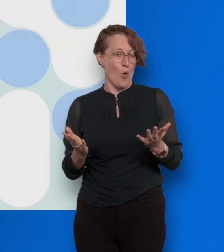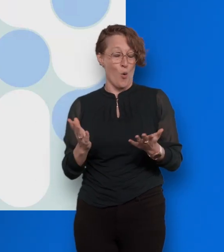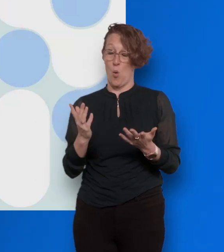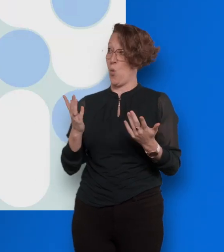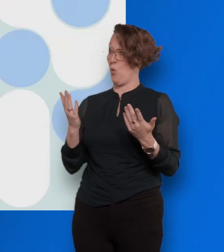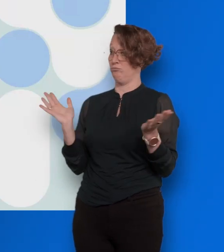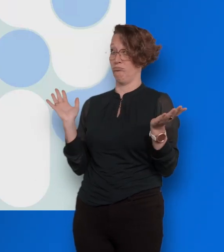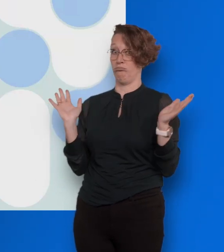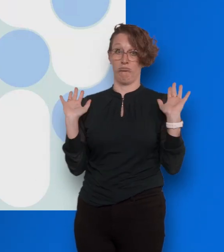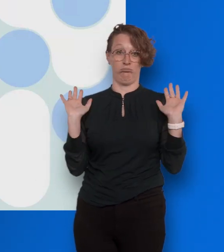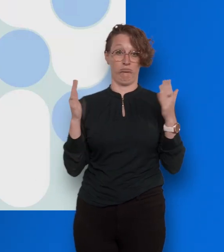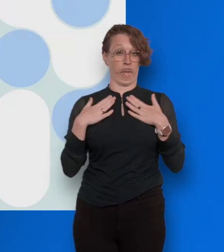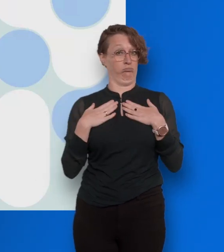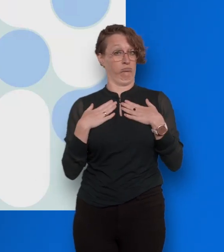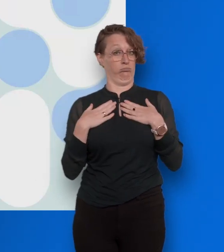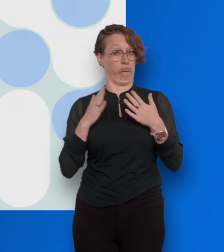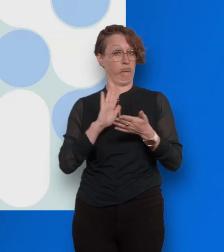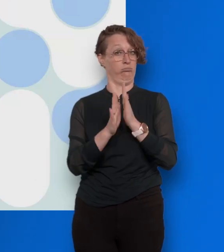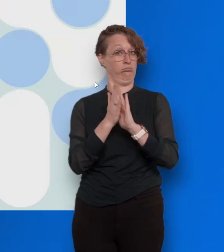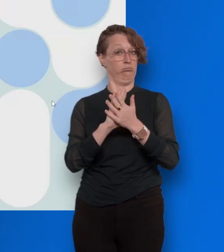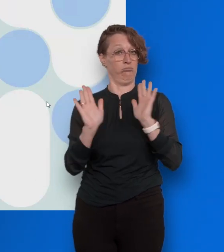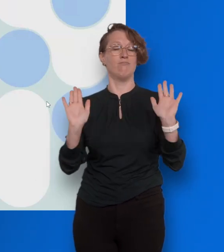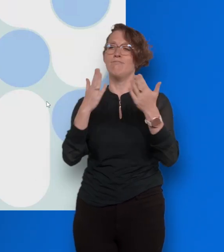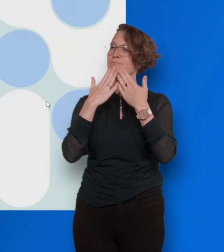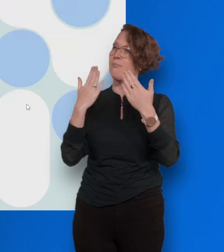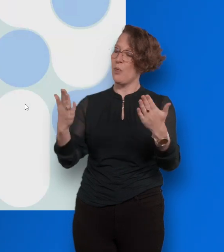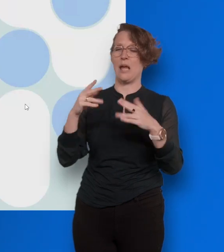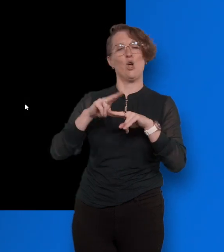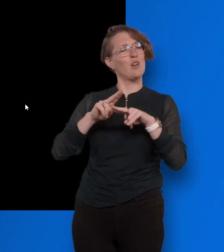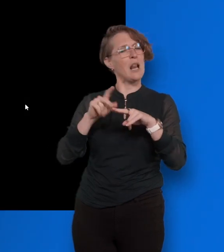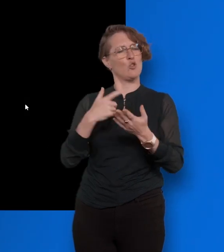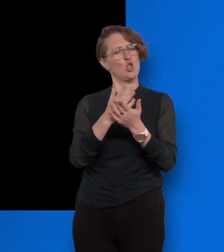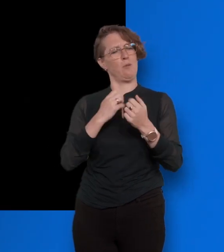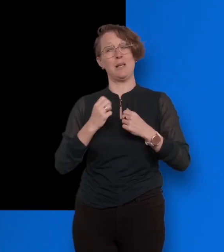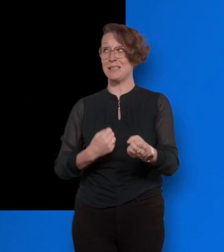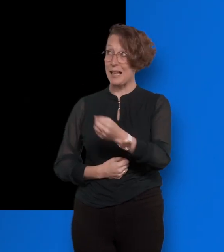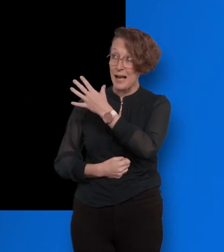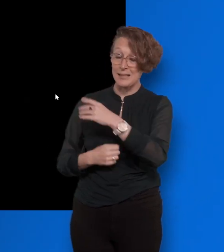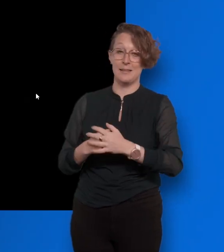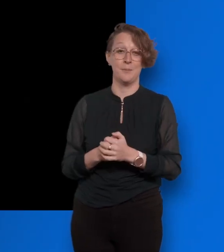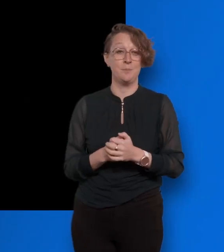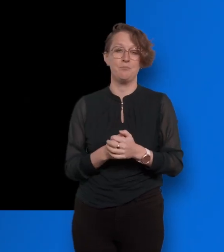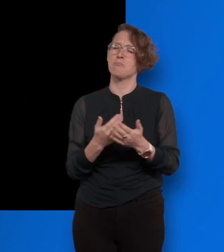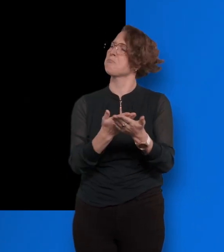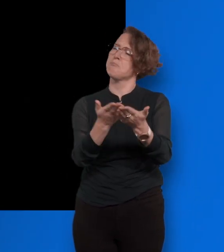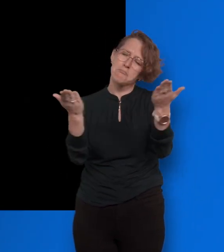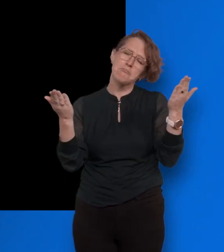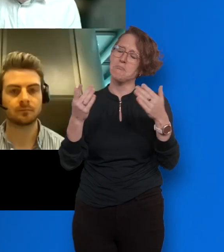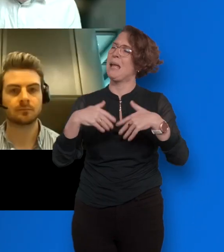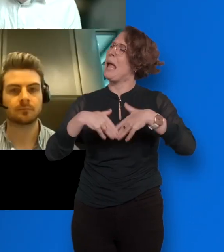that's all from my presentation. Thank you very much, Fenella, for sharing the slides. And if you have